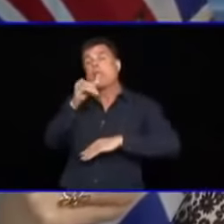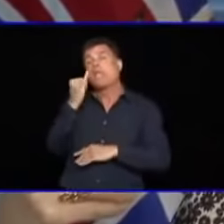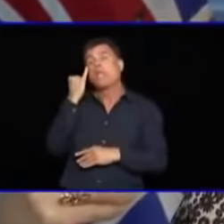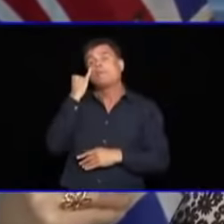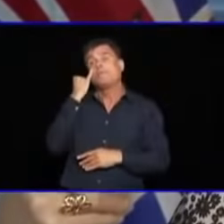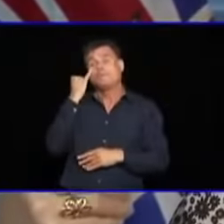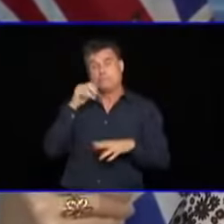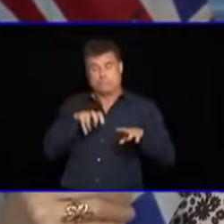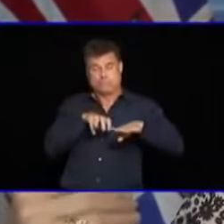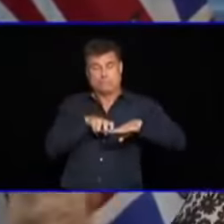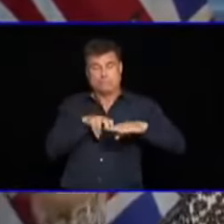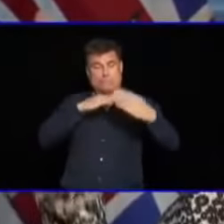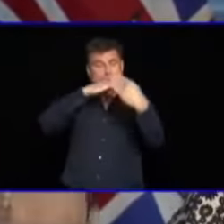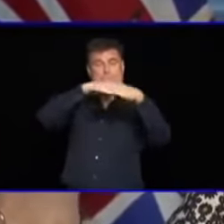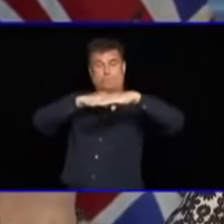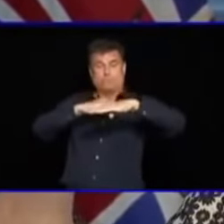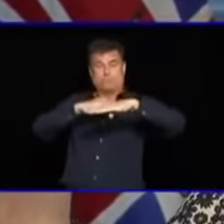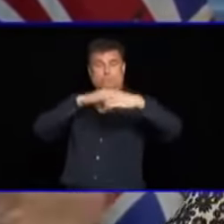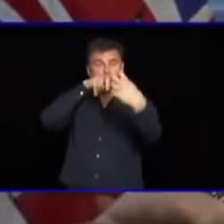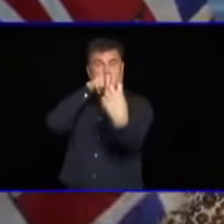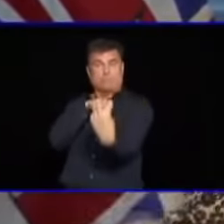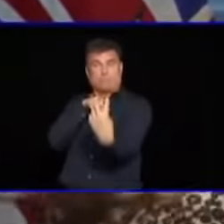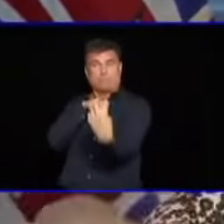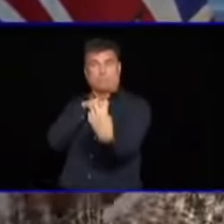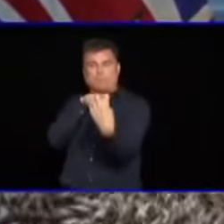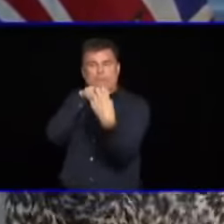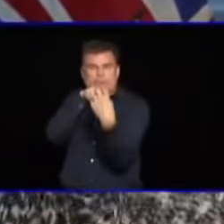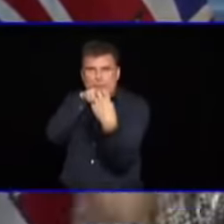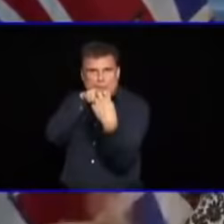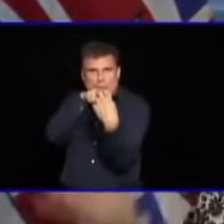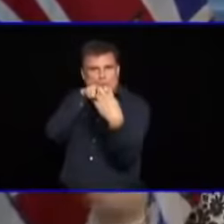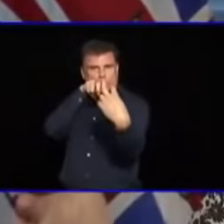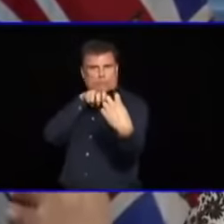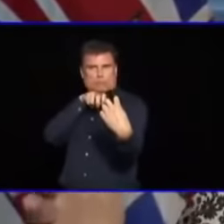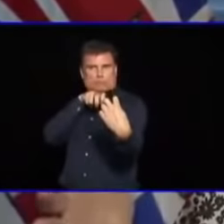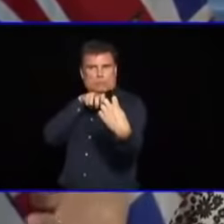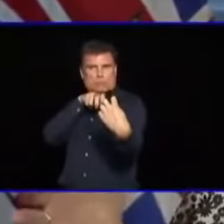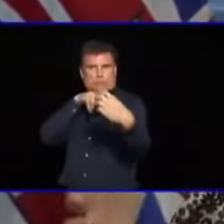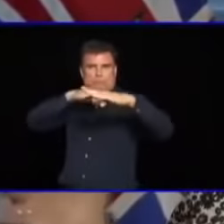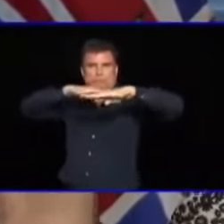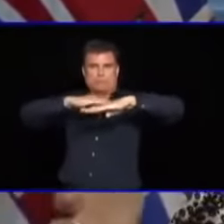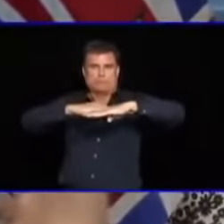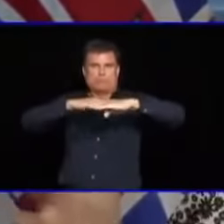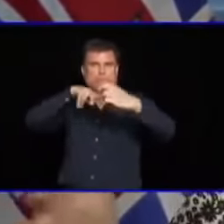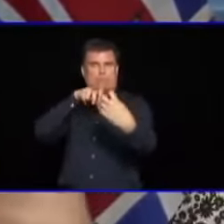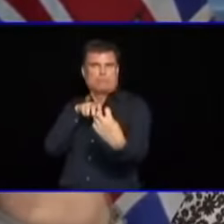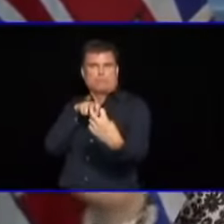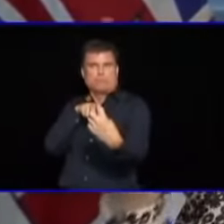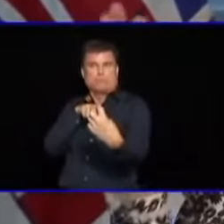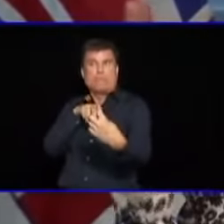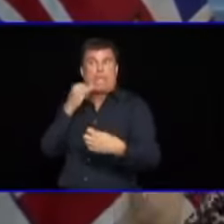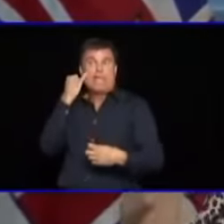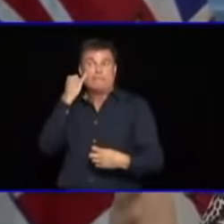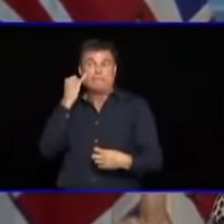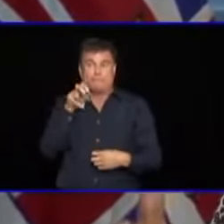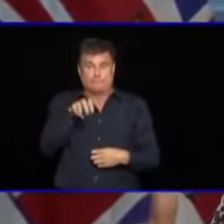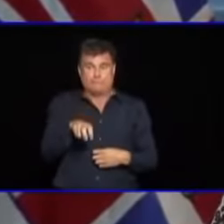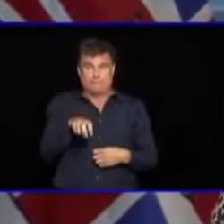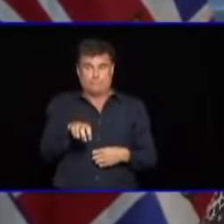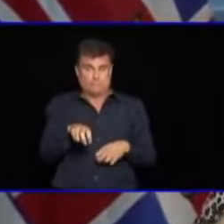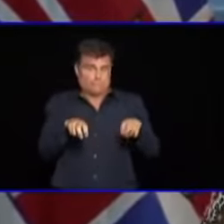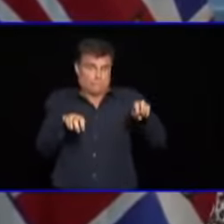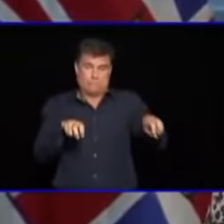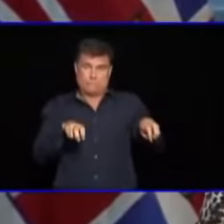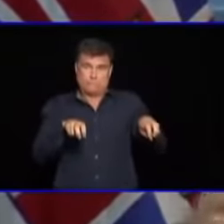that 2 meters. But if we're going to be in rows next to each other, then it's somewhere in between there is perfectly